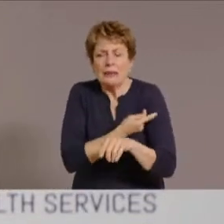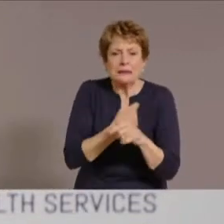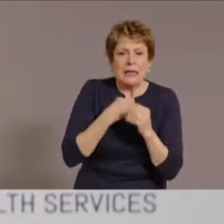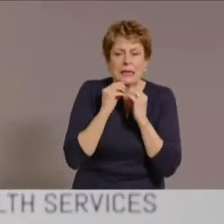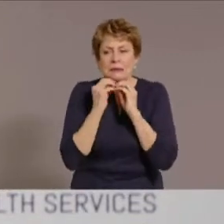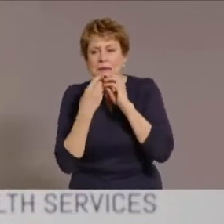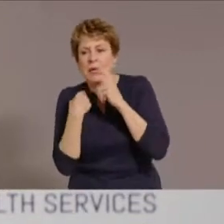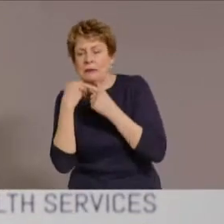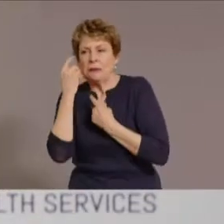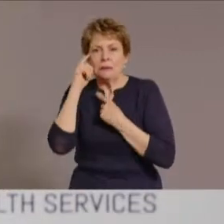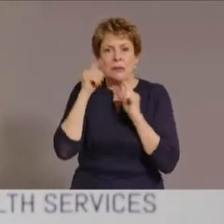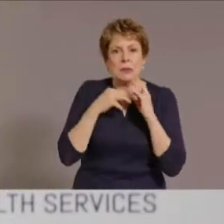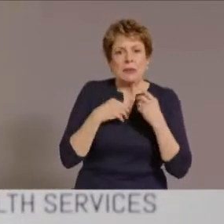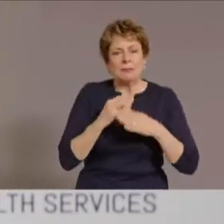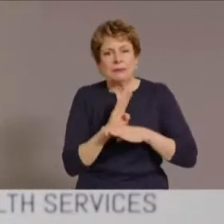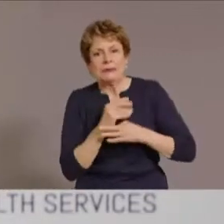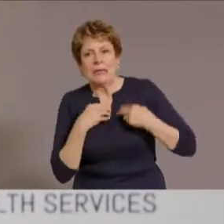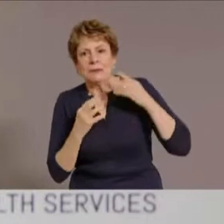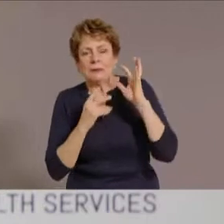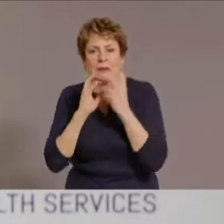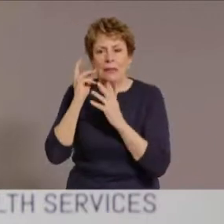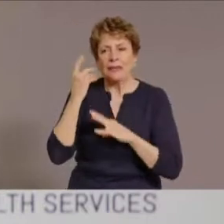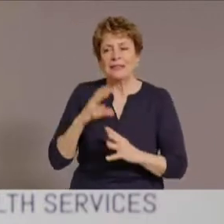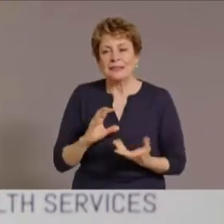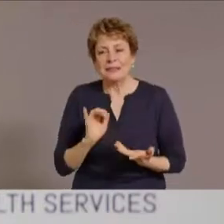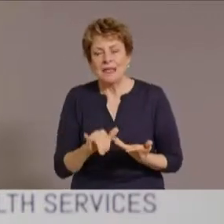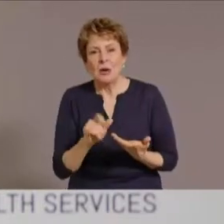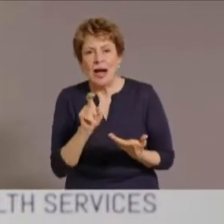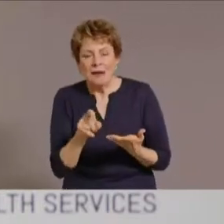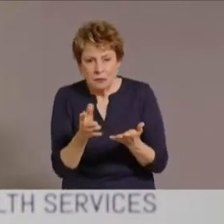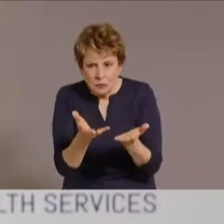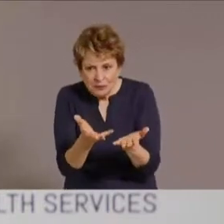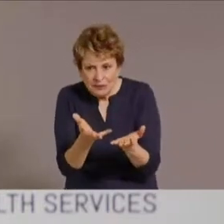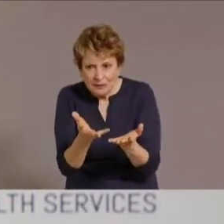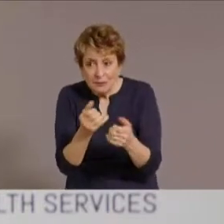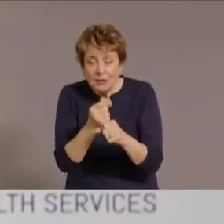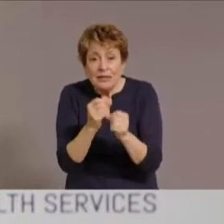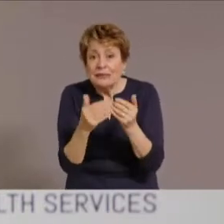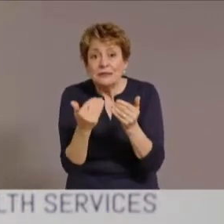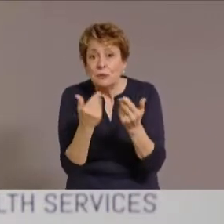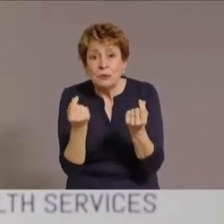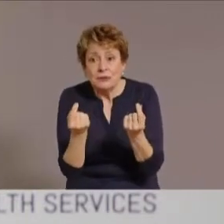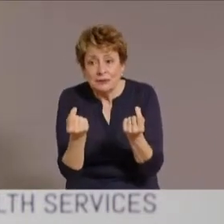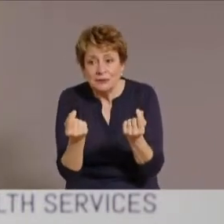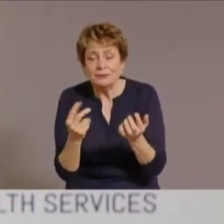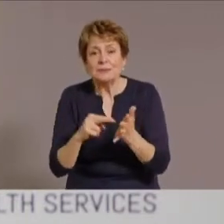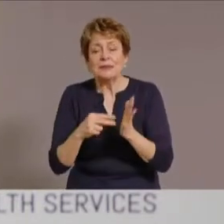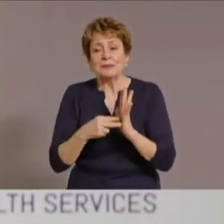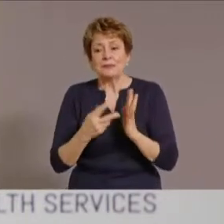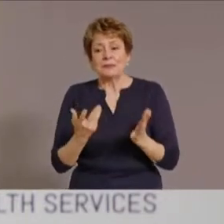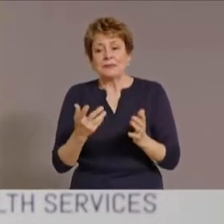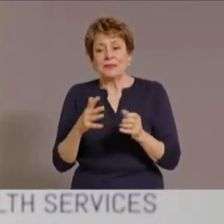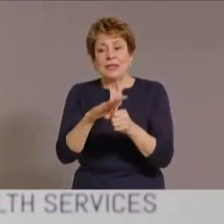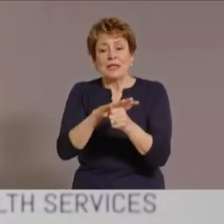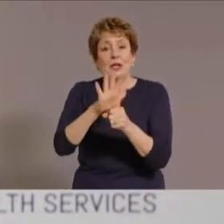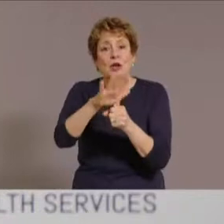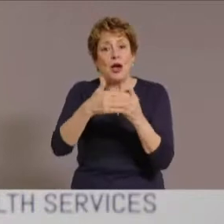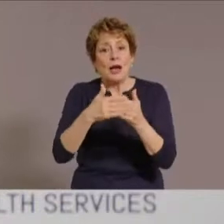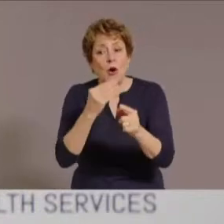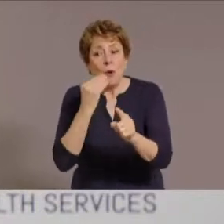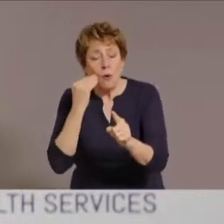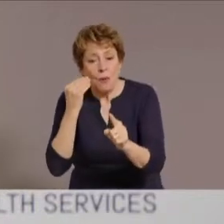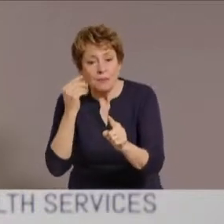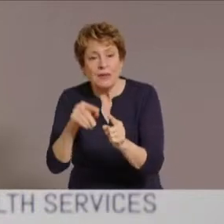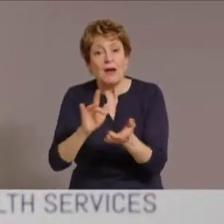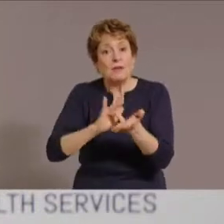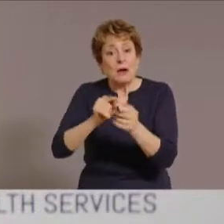know, the areas where they live, work, and play, at their grocery stores, at their pharmacies. So you'll see that start to open up when they go to